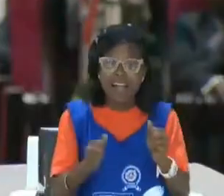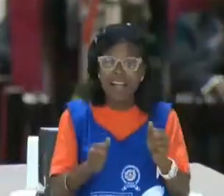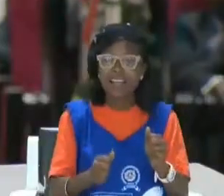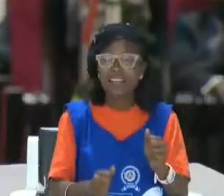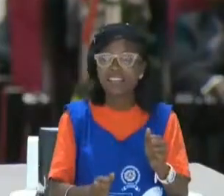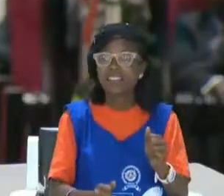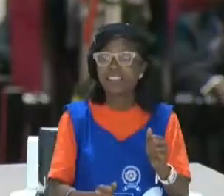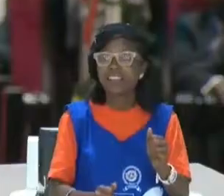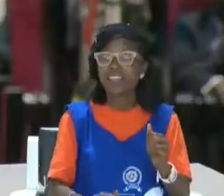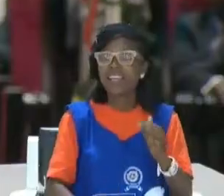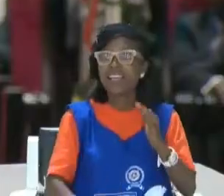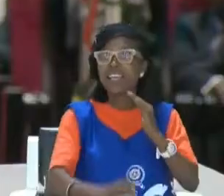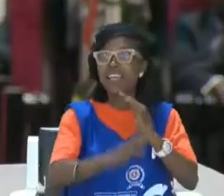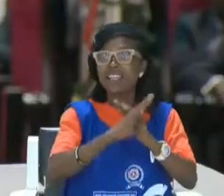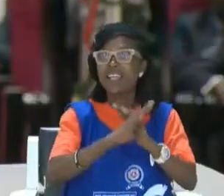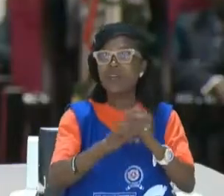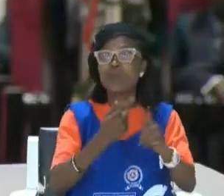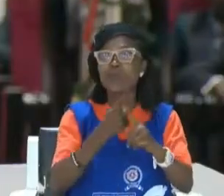even from your blessings.